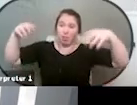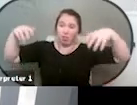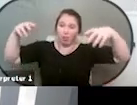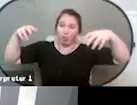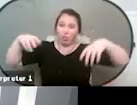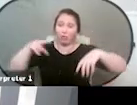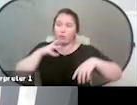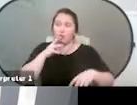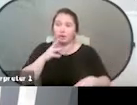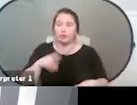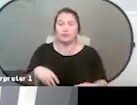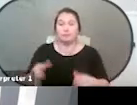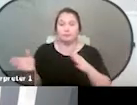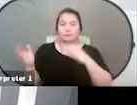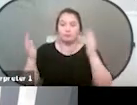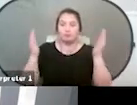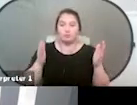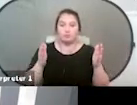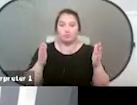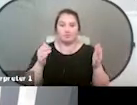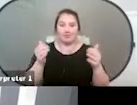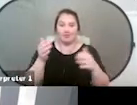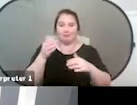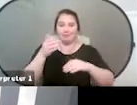to the next campus.